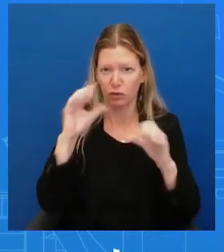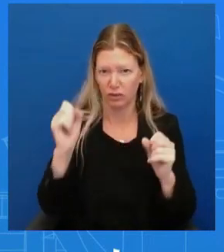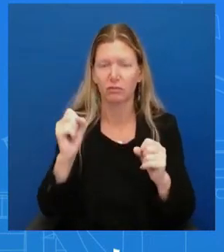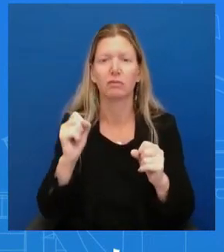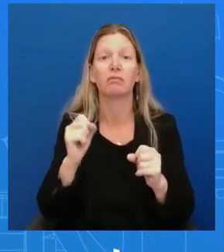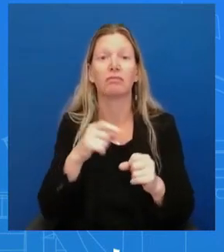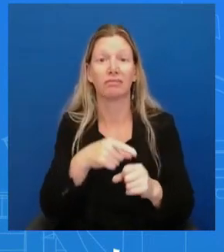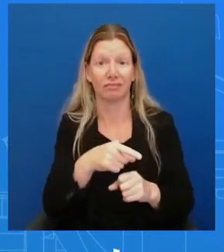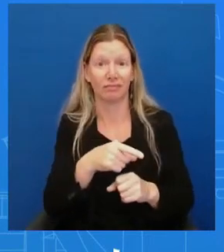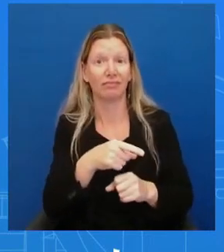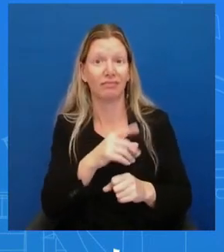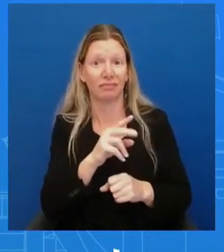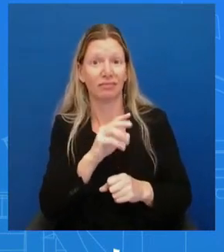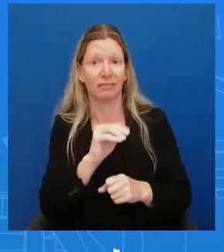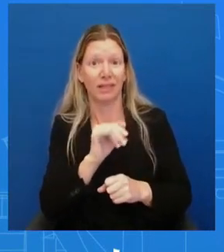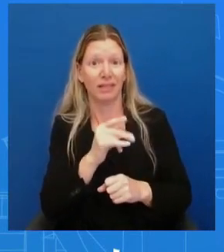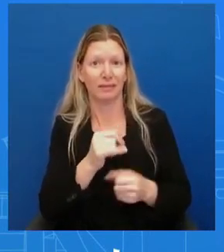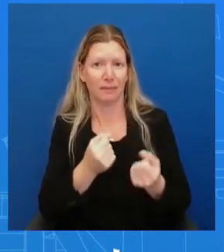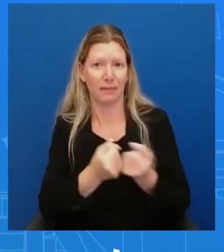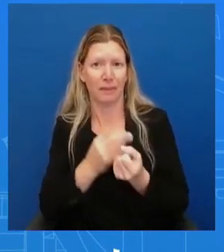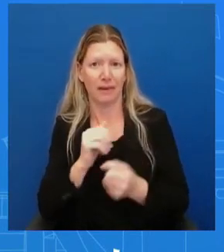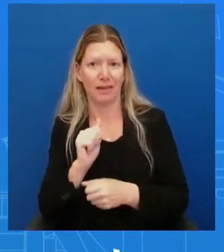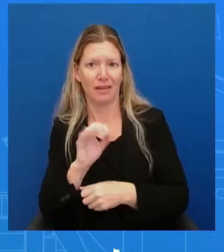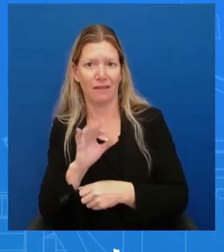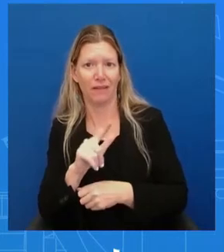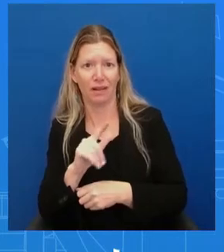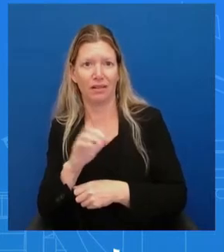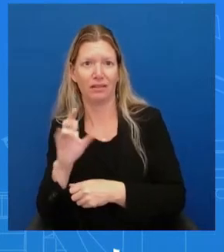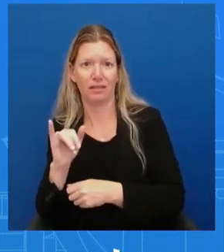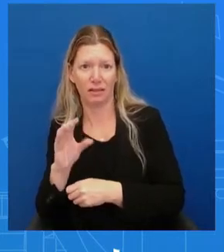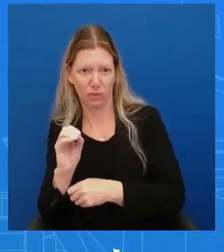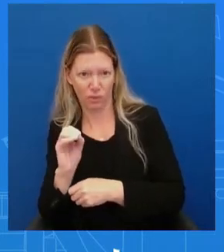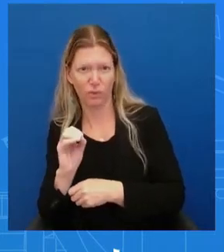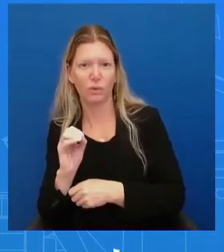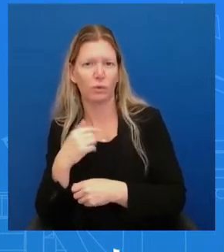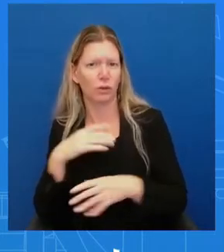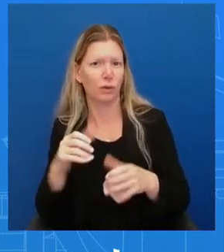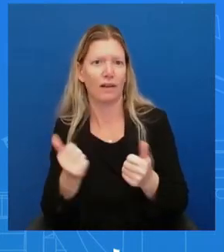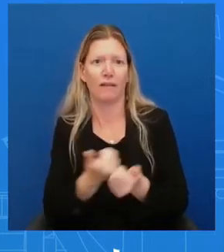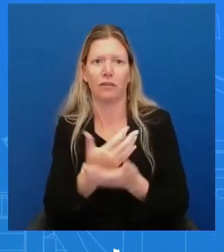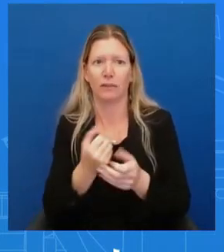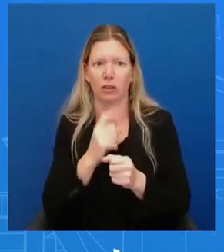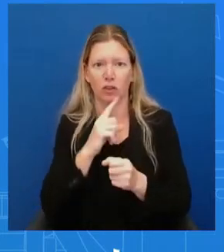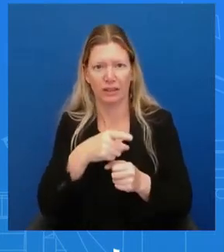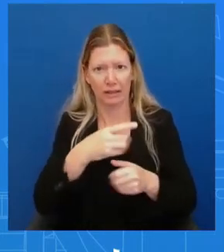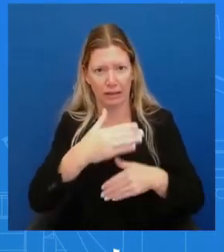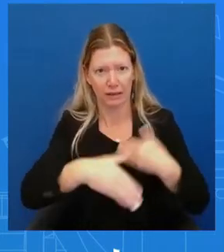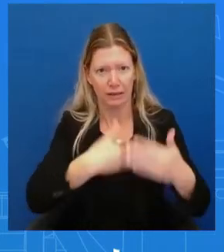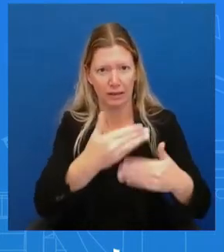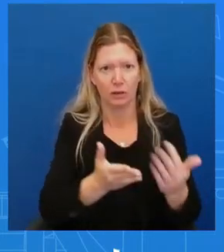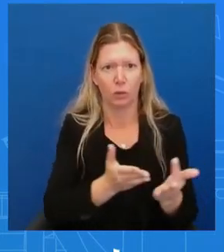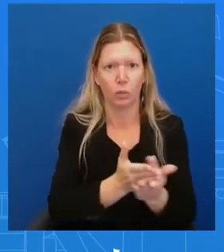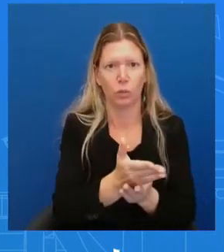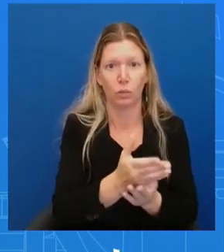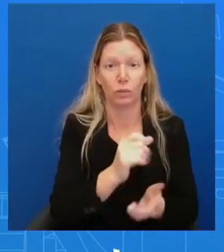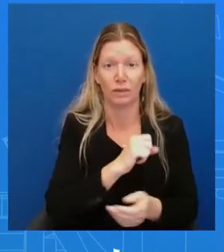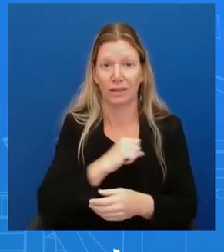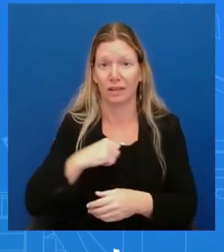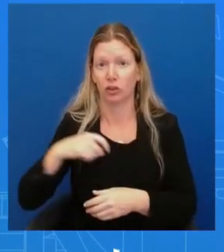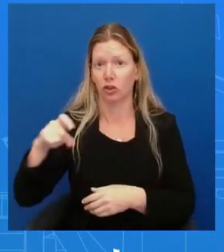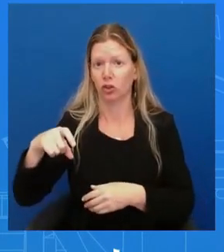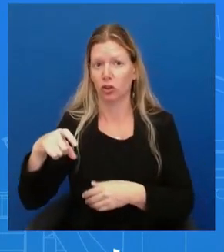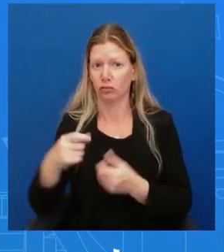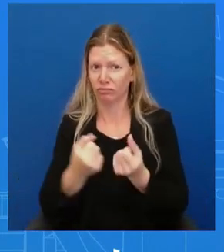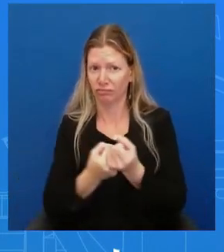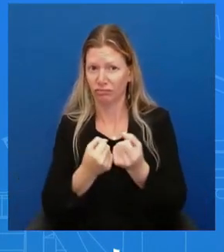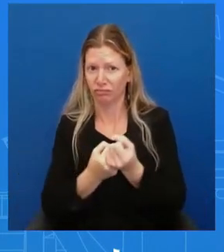should side with qualities that make America exceptional, which Mr. Manji embodies, not the hateful forces that we're seeing trying